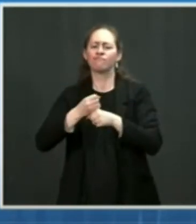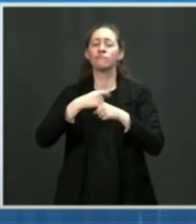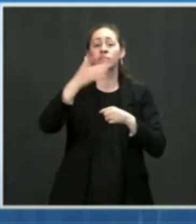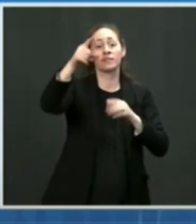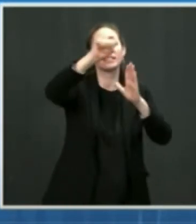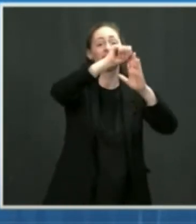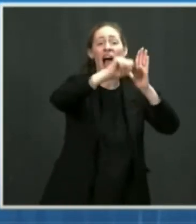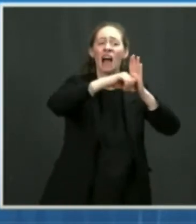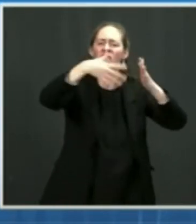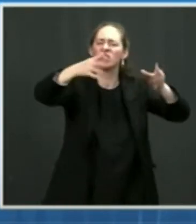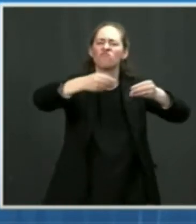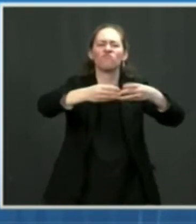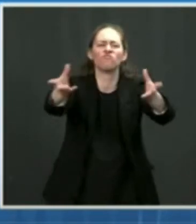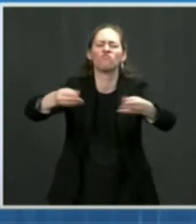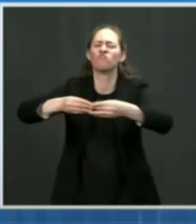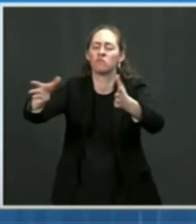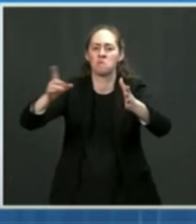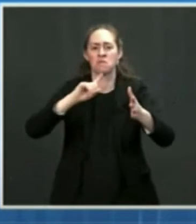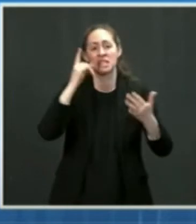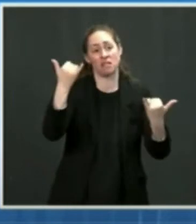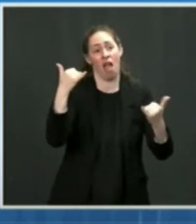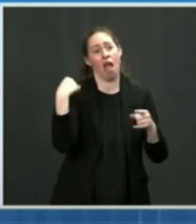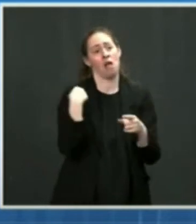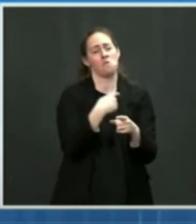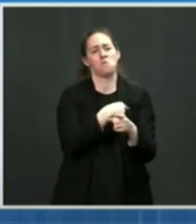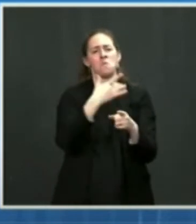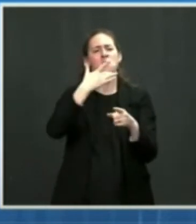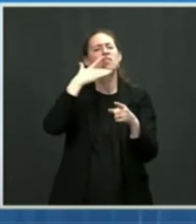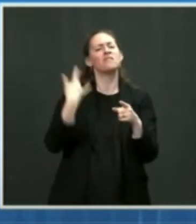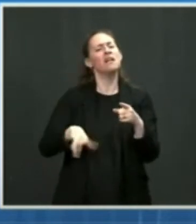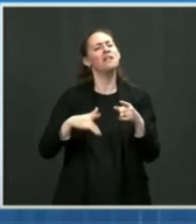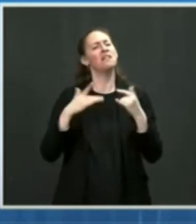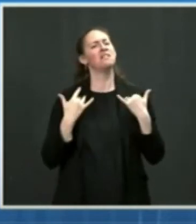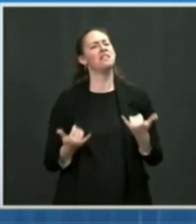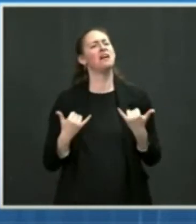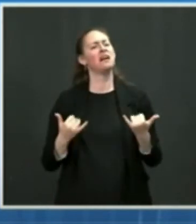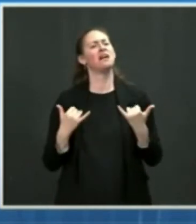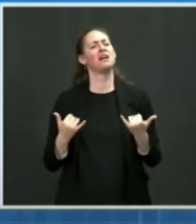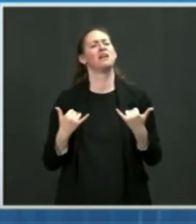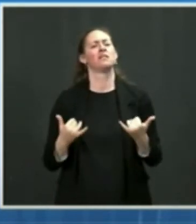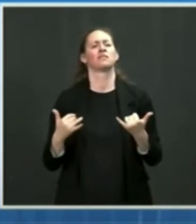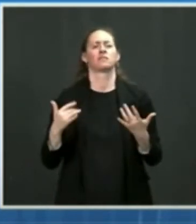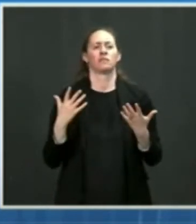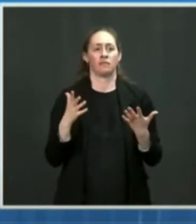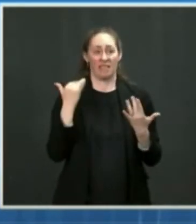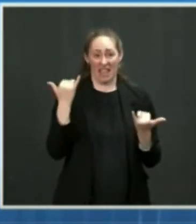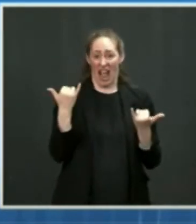we're in the fortunate position, we have to remind ourselves, where we have three vaccines approved that are